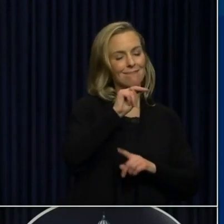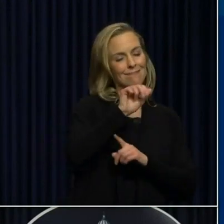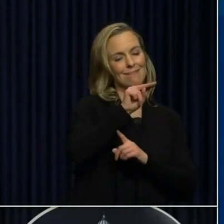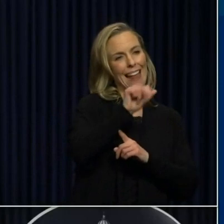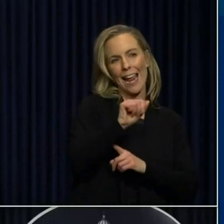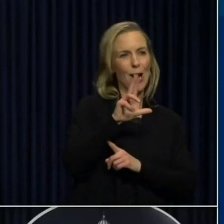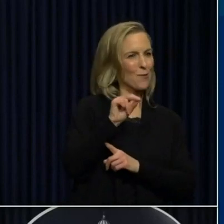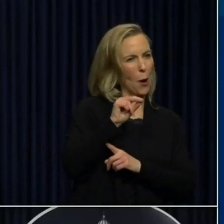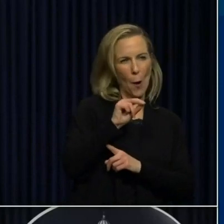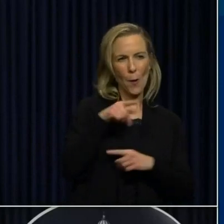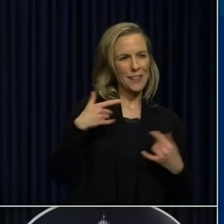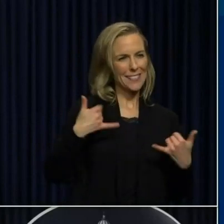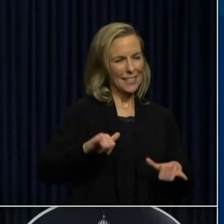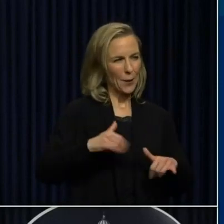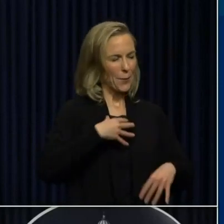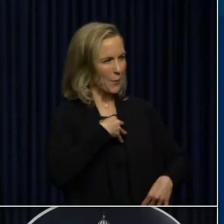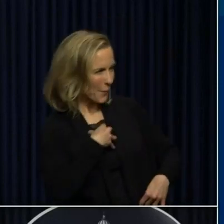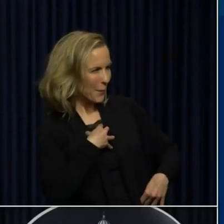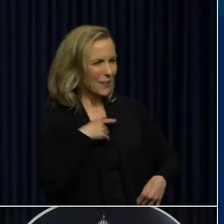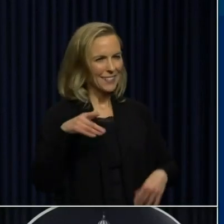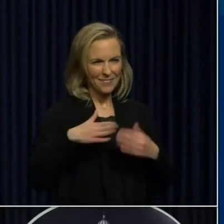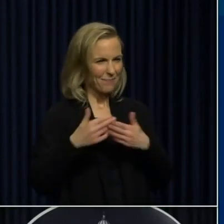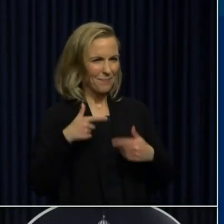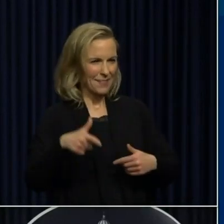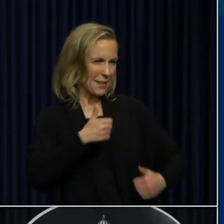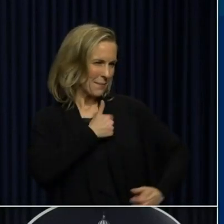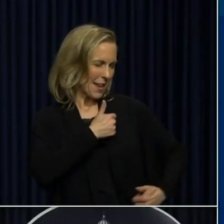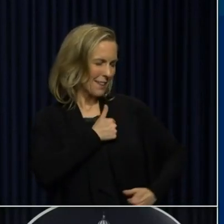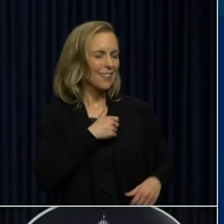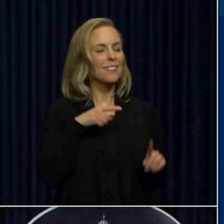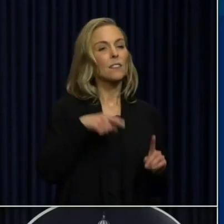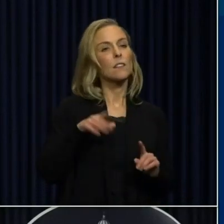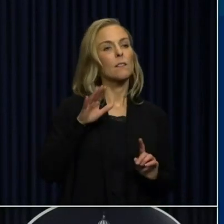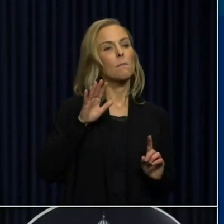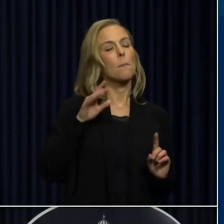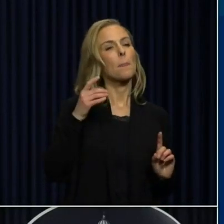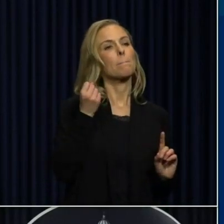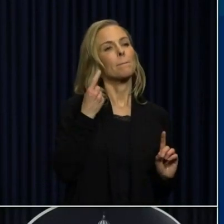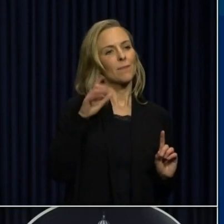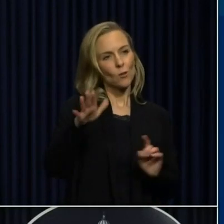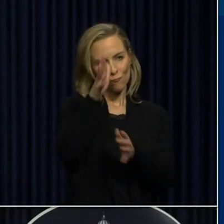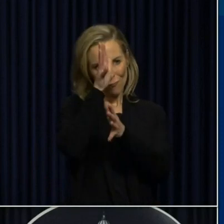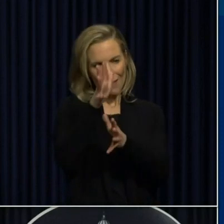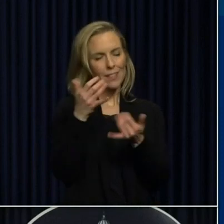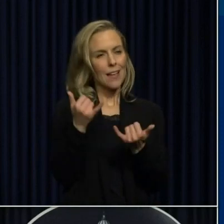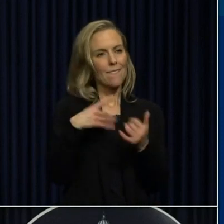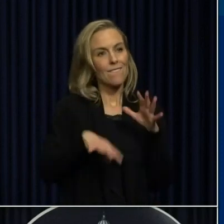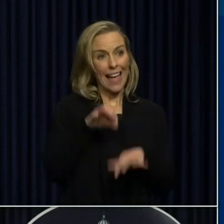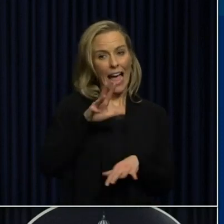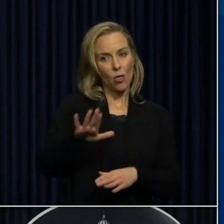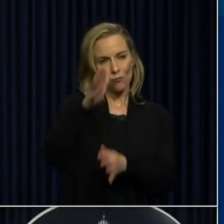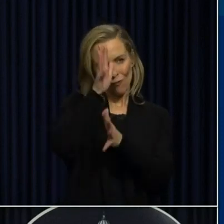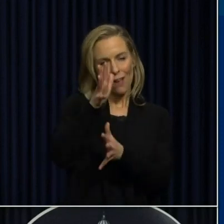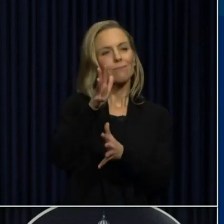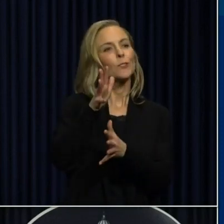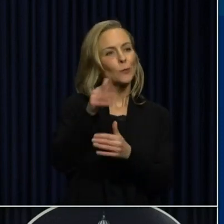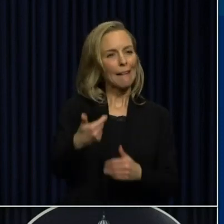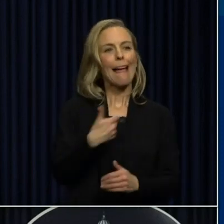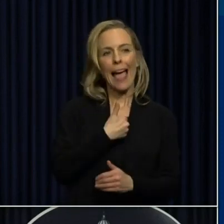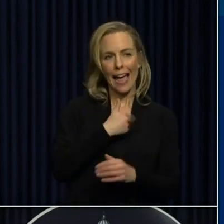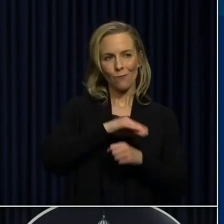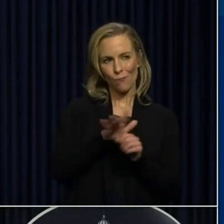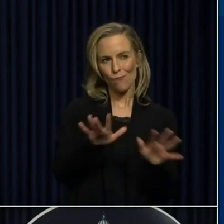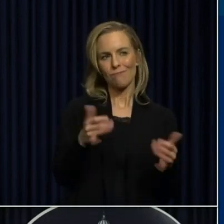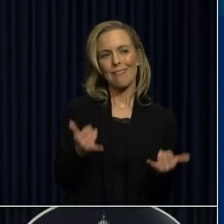more heartbreaking for this one family, they've learned that their grandfather have also tested positive. Our hearts go out to the